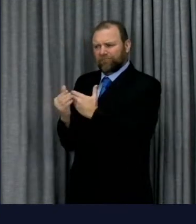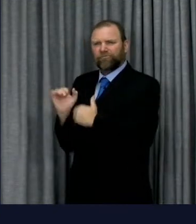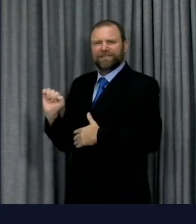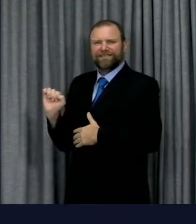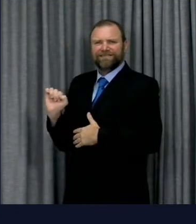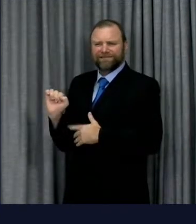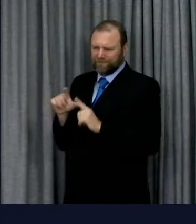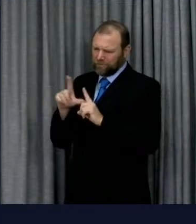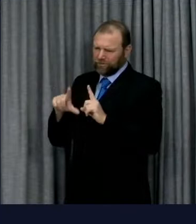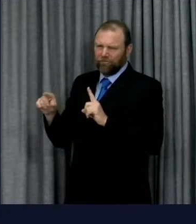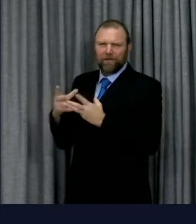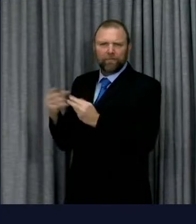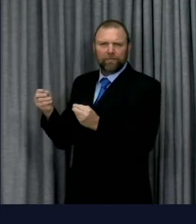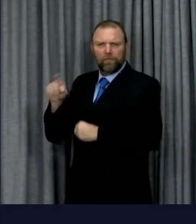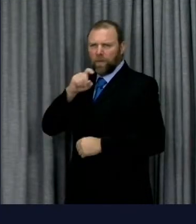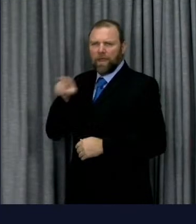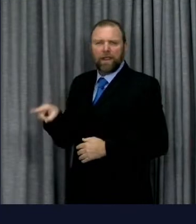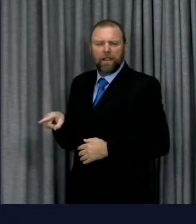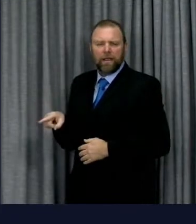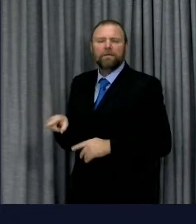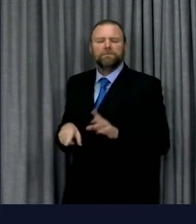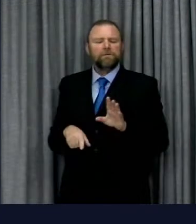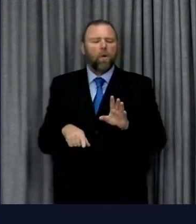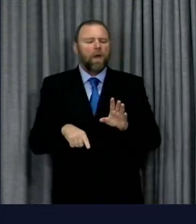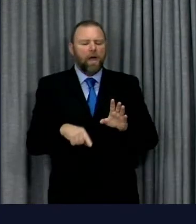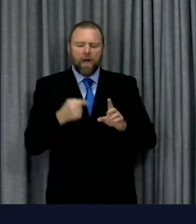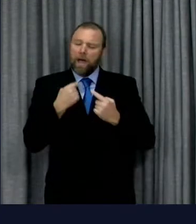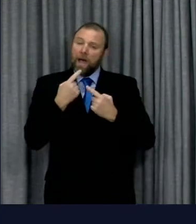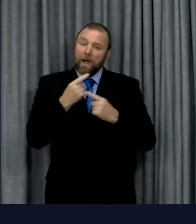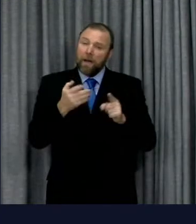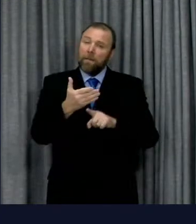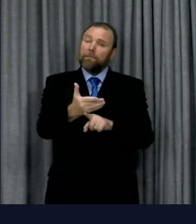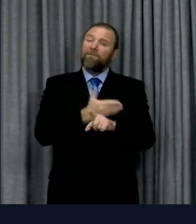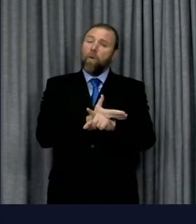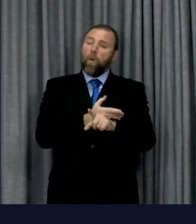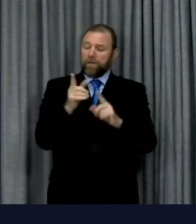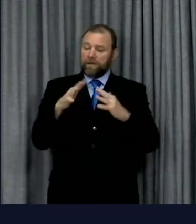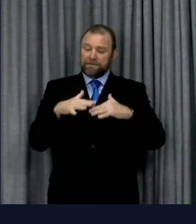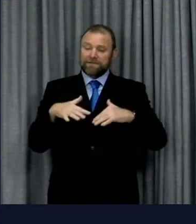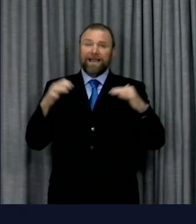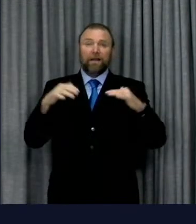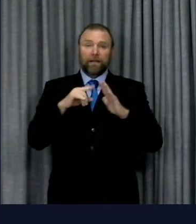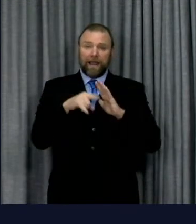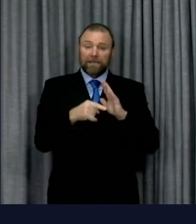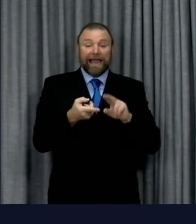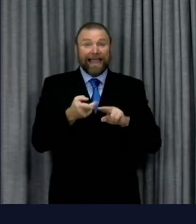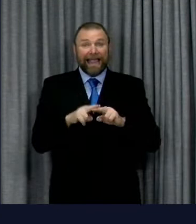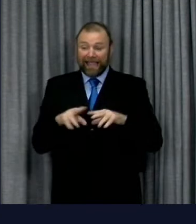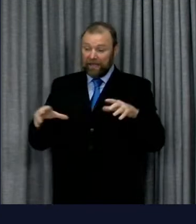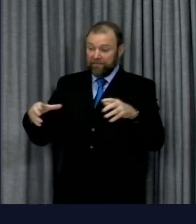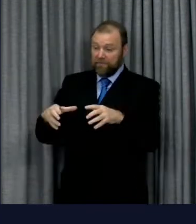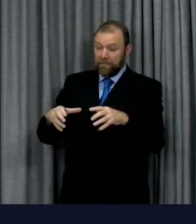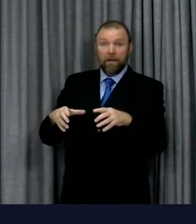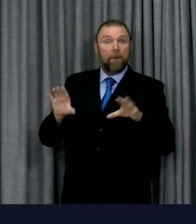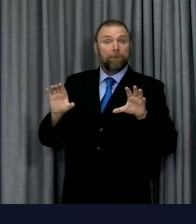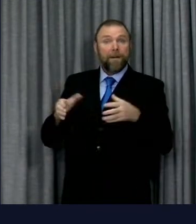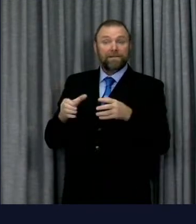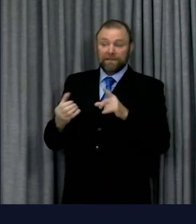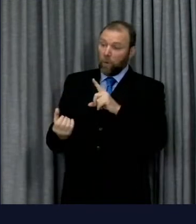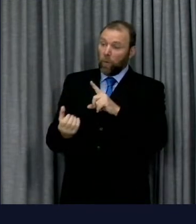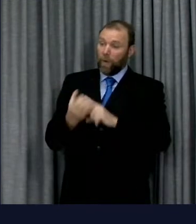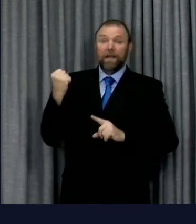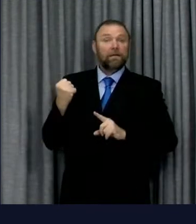the Senedd election that if a party were to win a majority of seats in an election